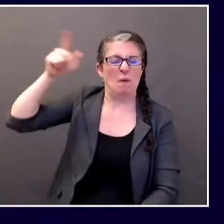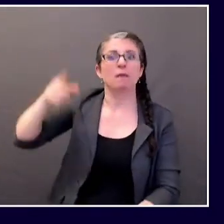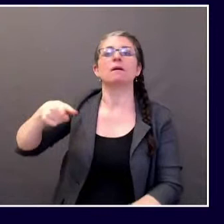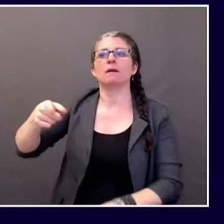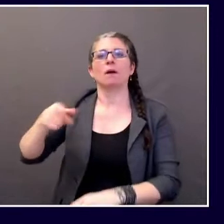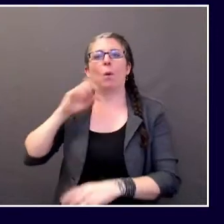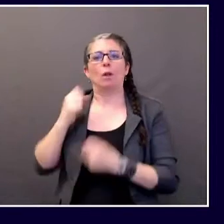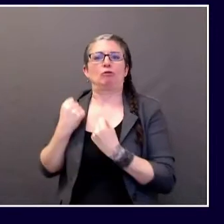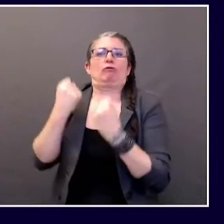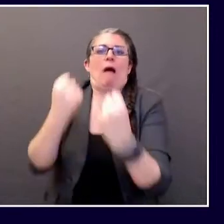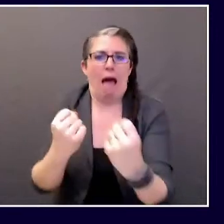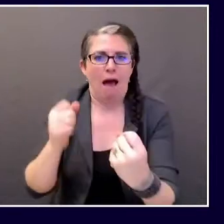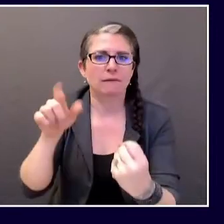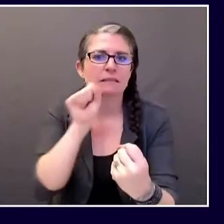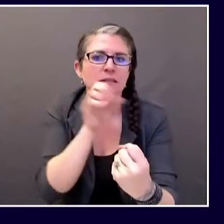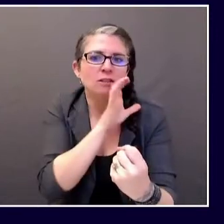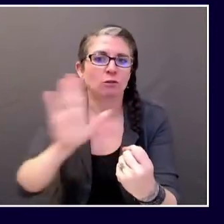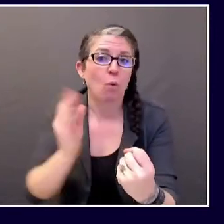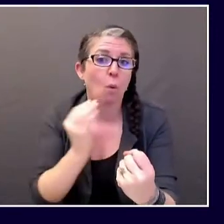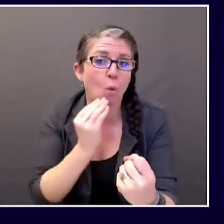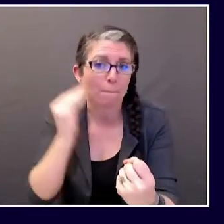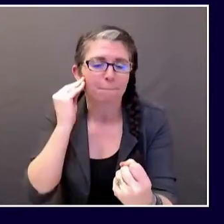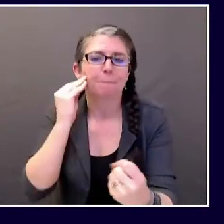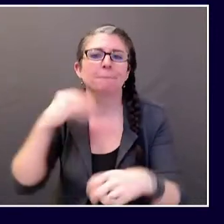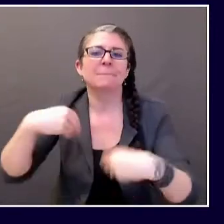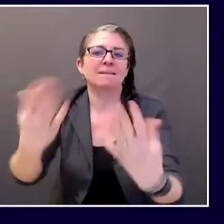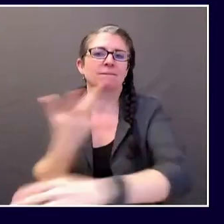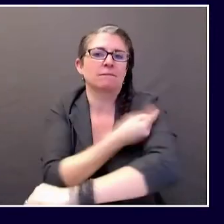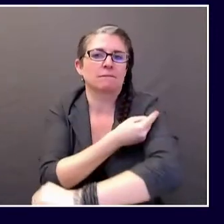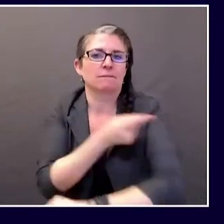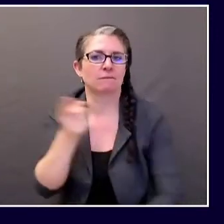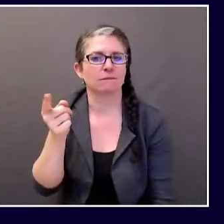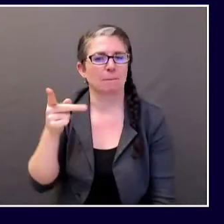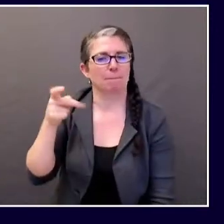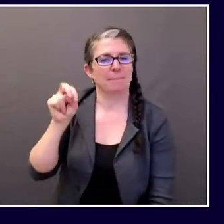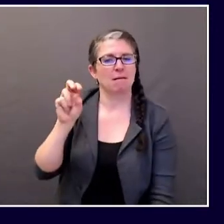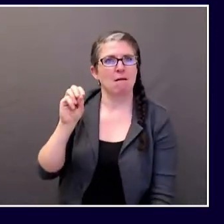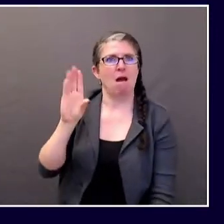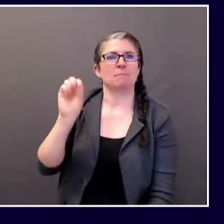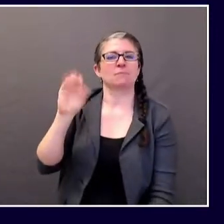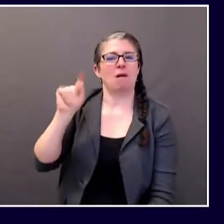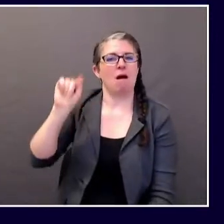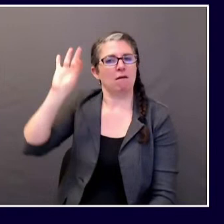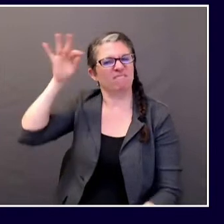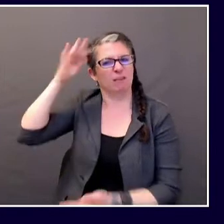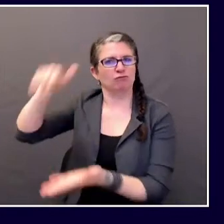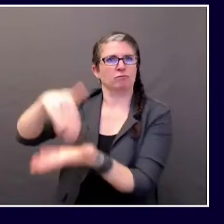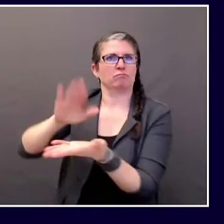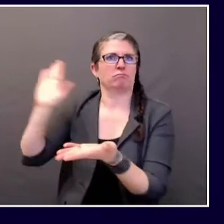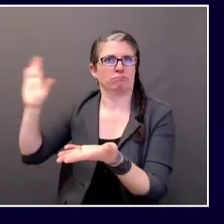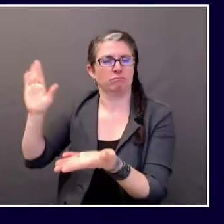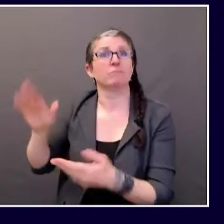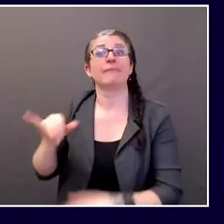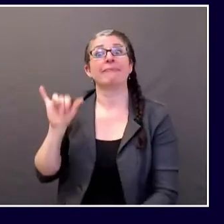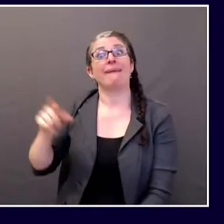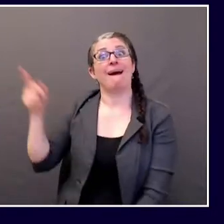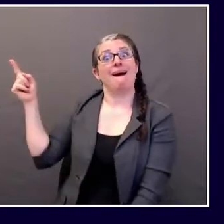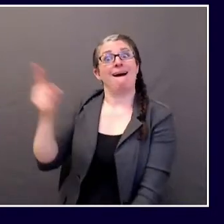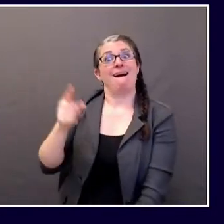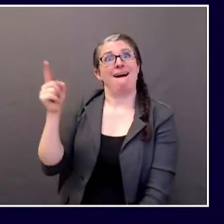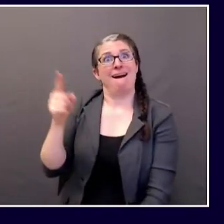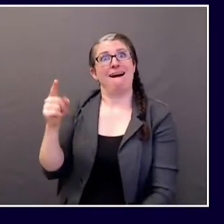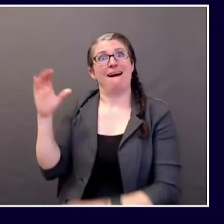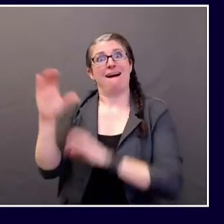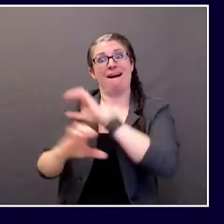serve even more Mainers. Altogether, this means that 55,060 Pfizer,